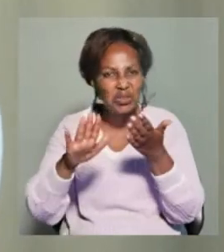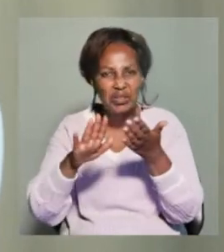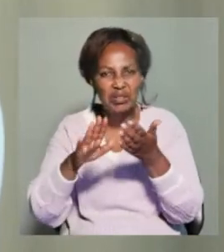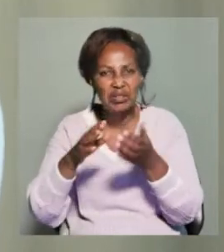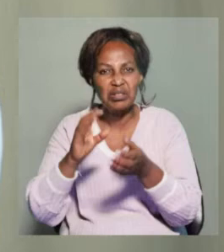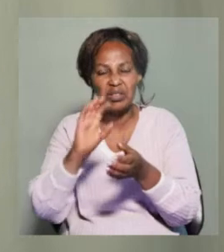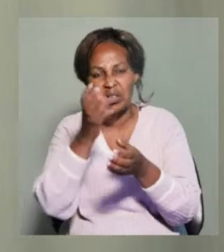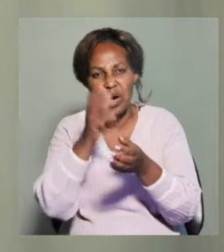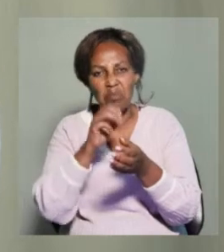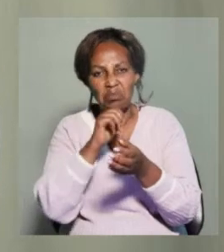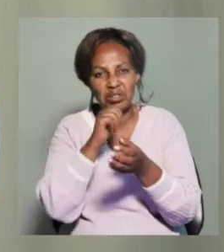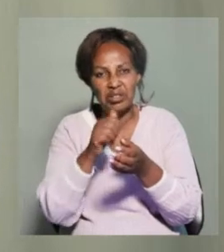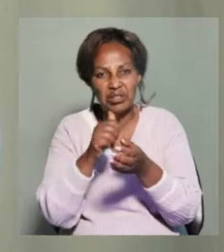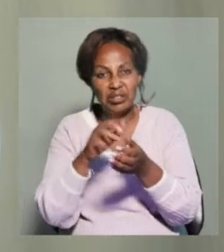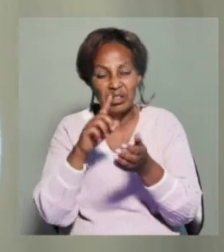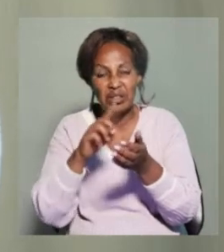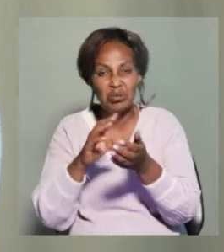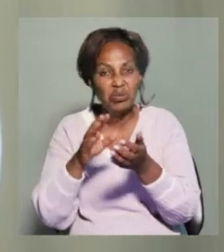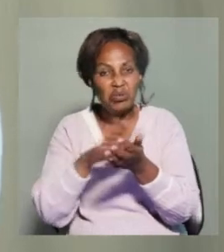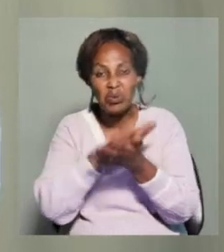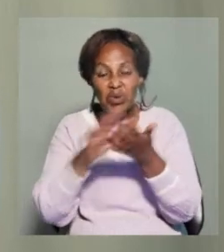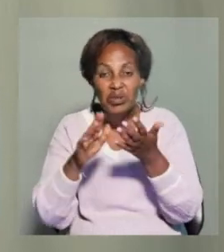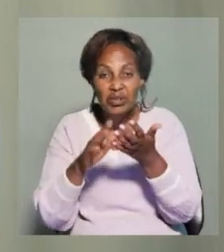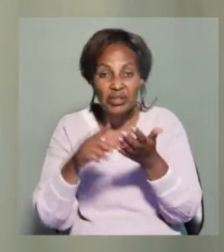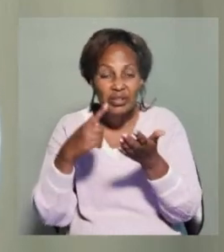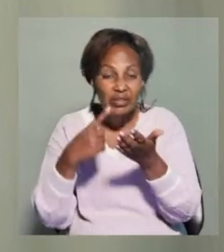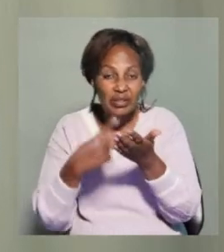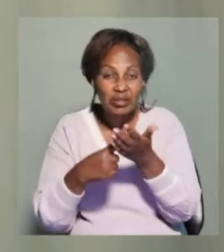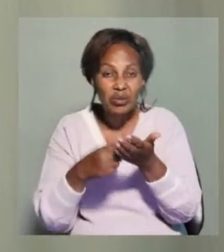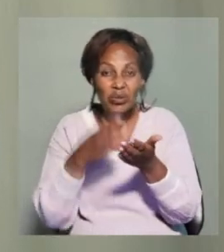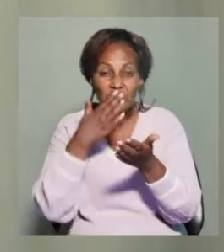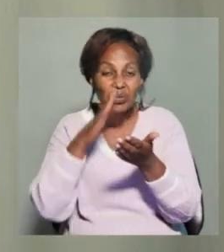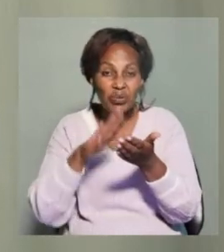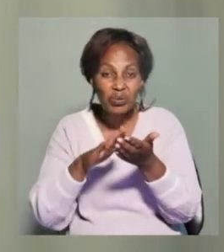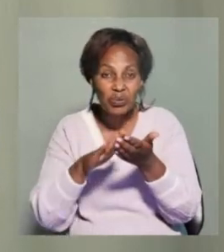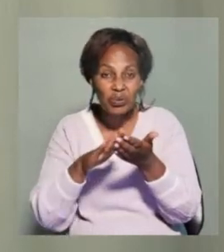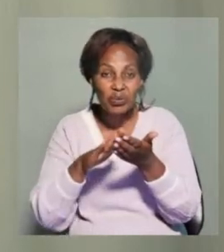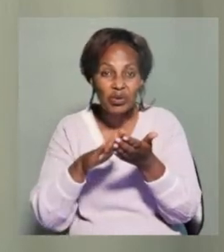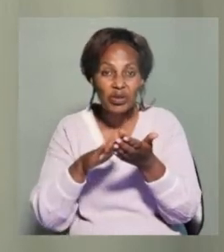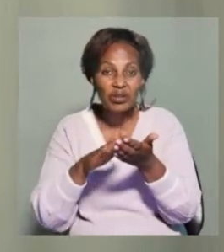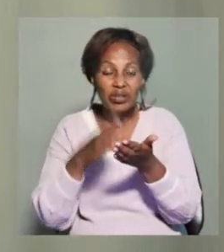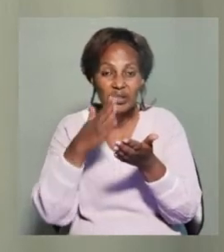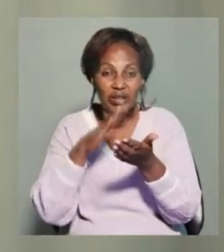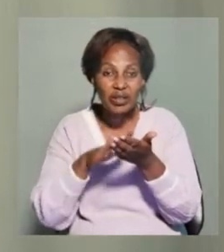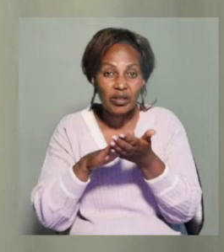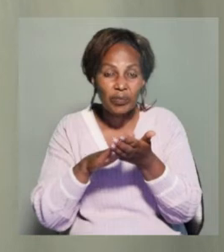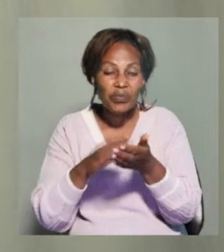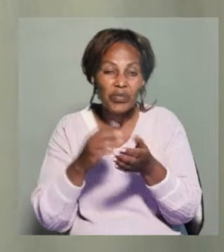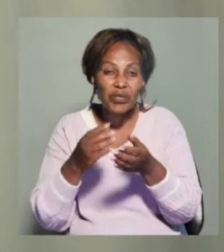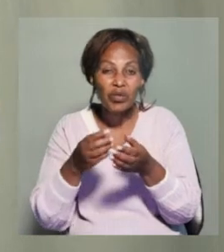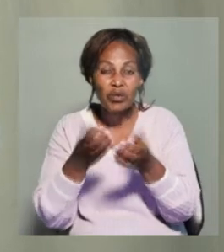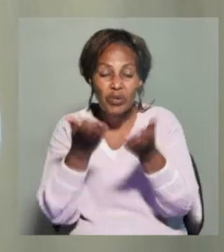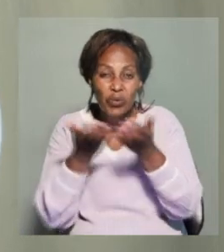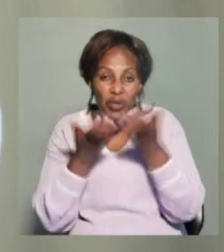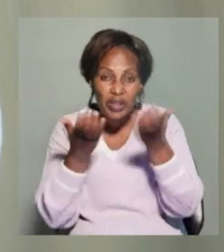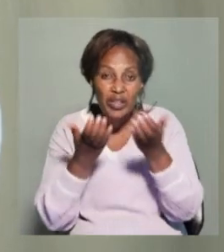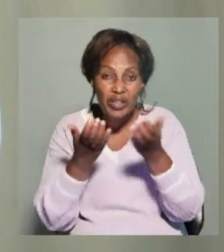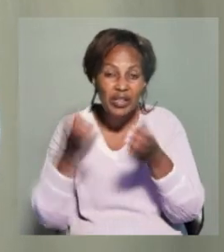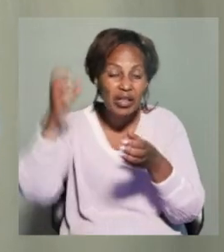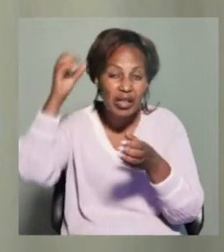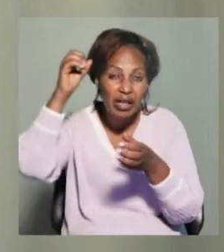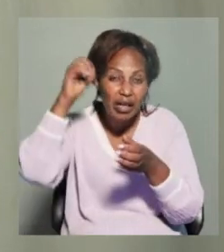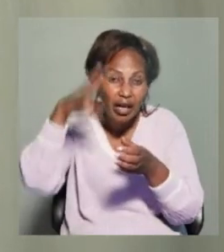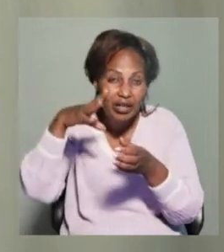not want heat from a bulb. What we want from a bulb is only light energy.